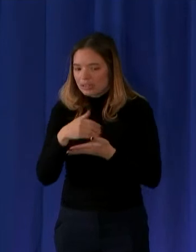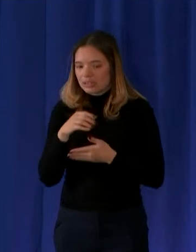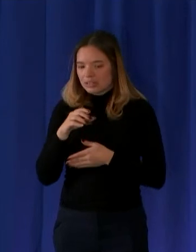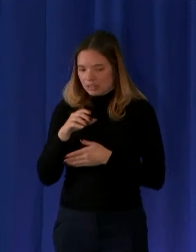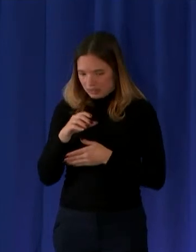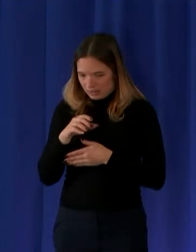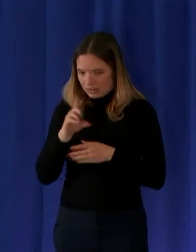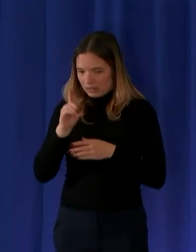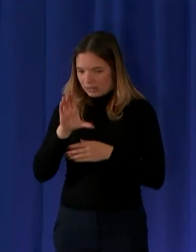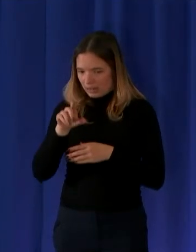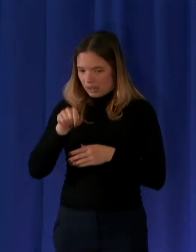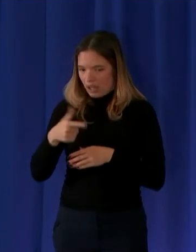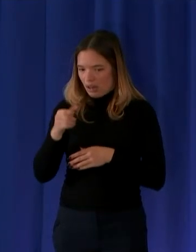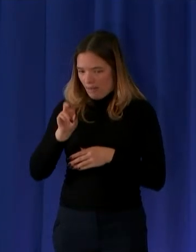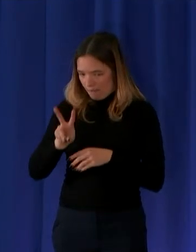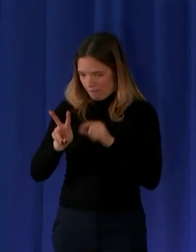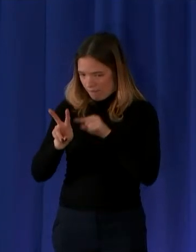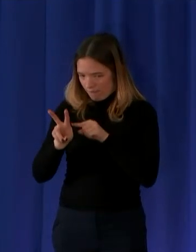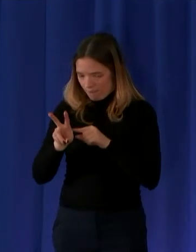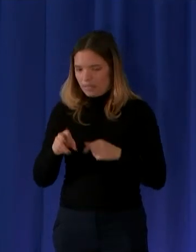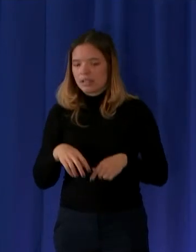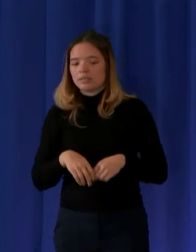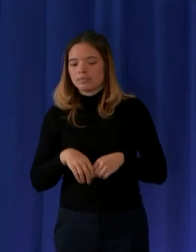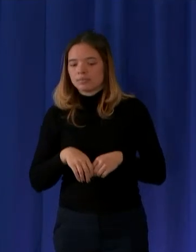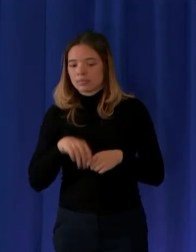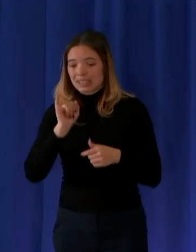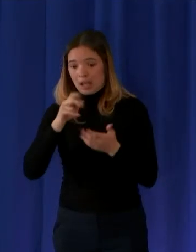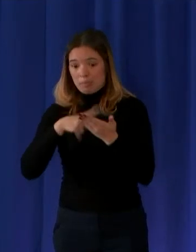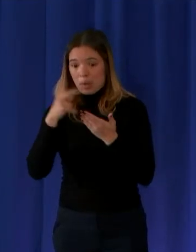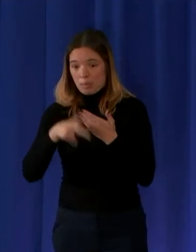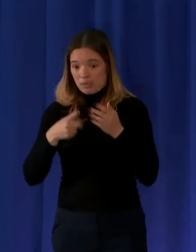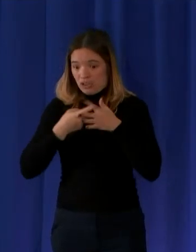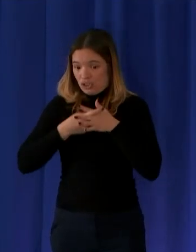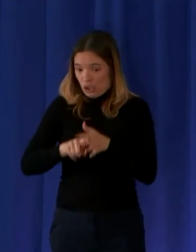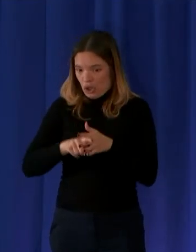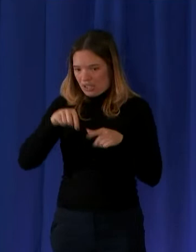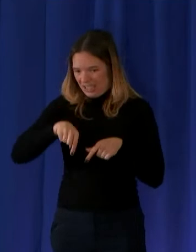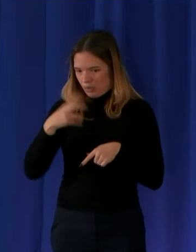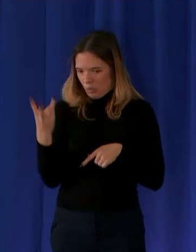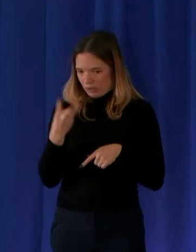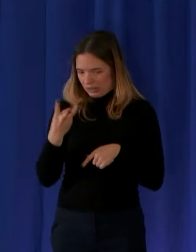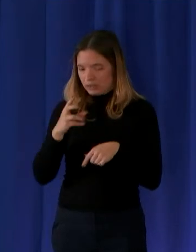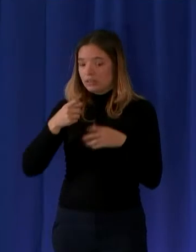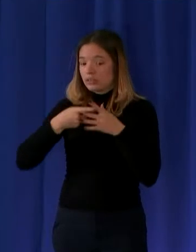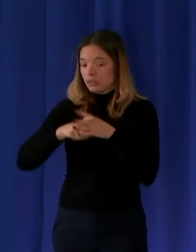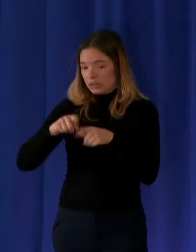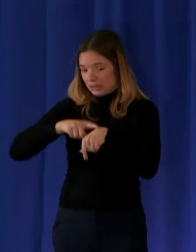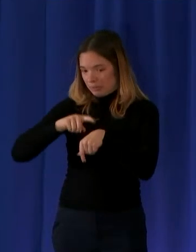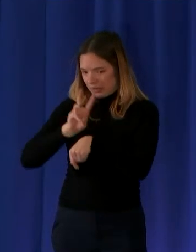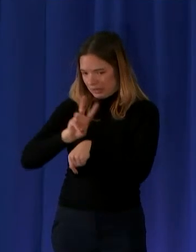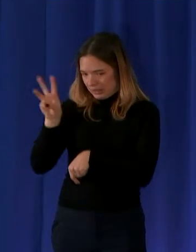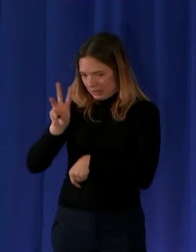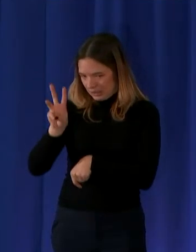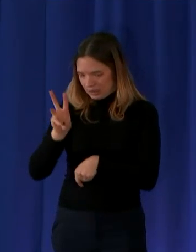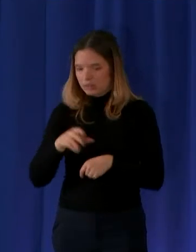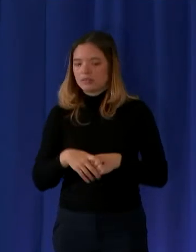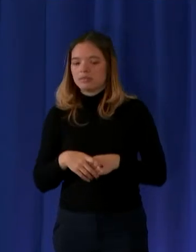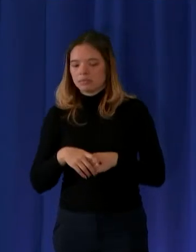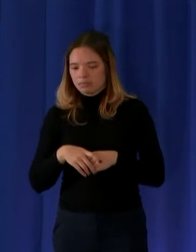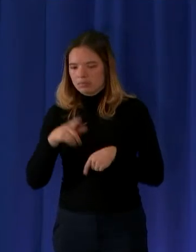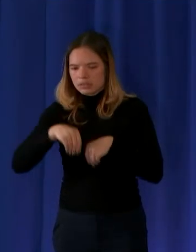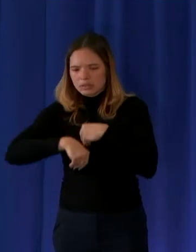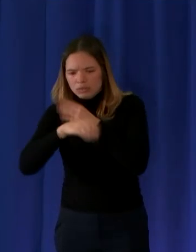budget.dc.gov. The program starts at 6 p.m. and you again can participate